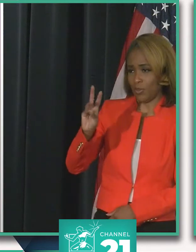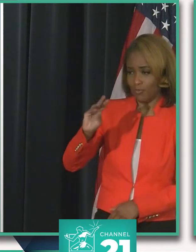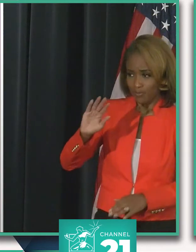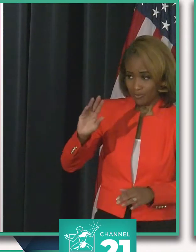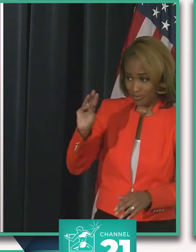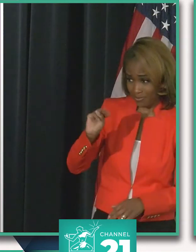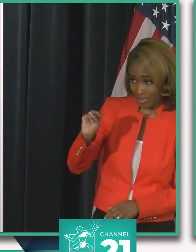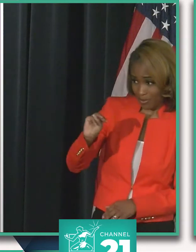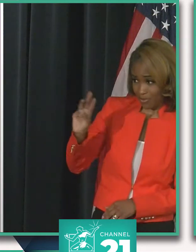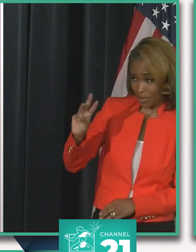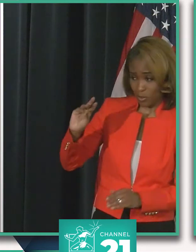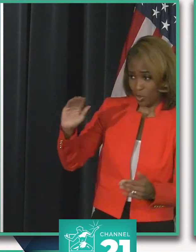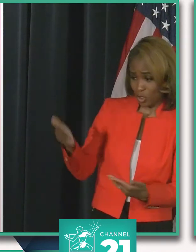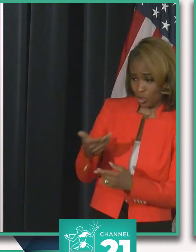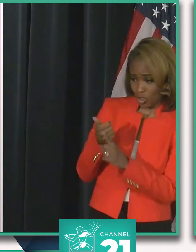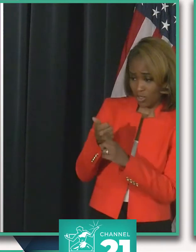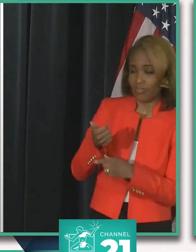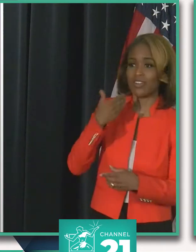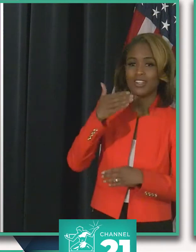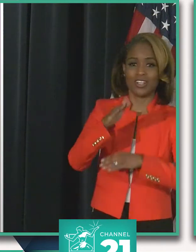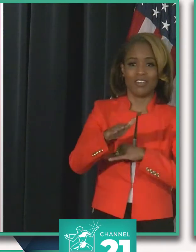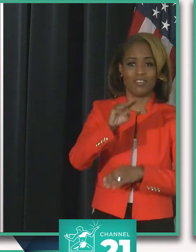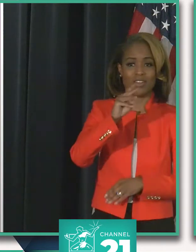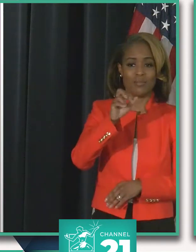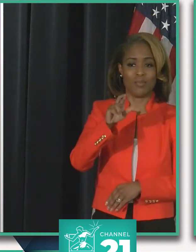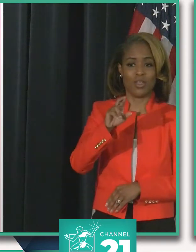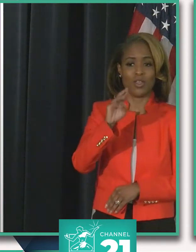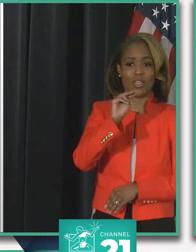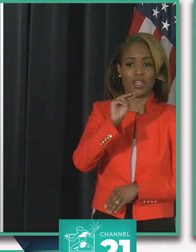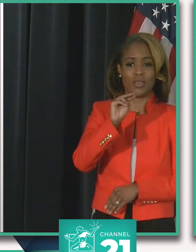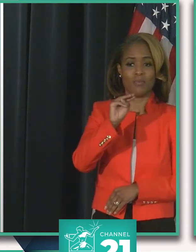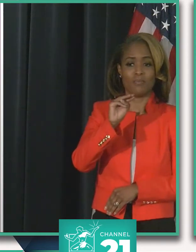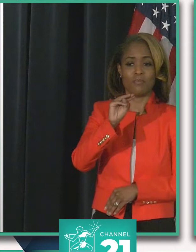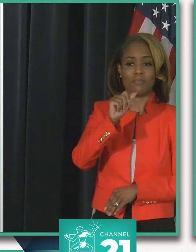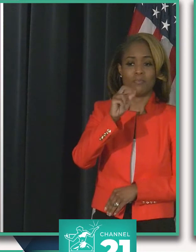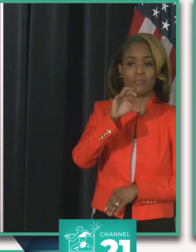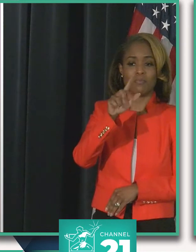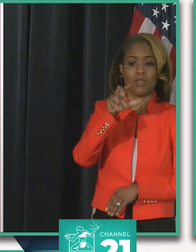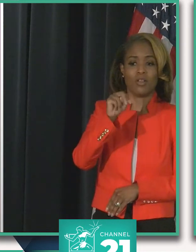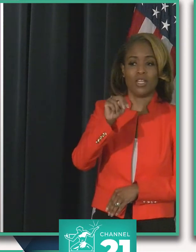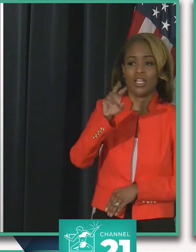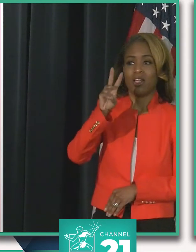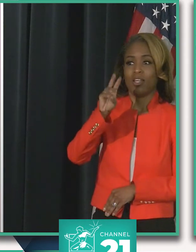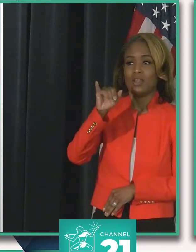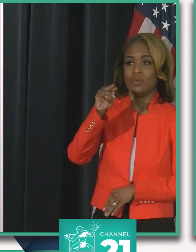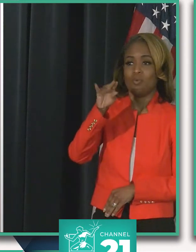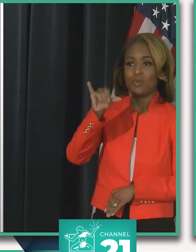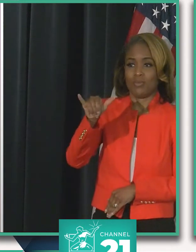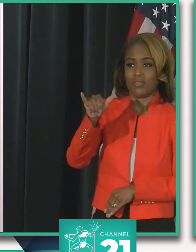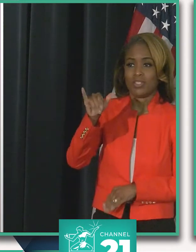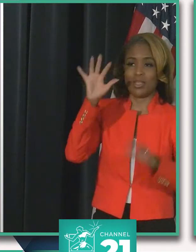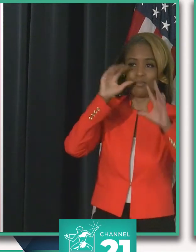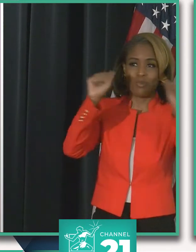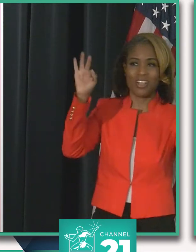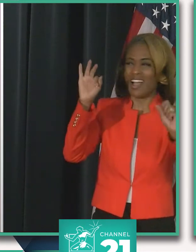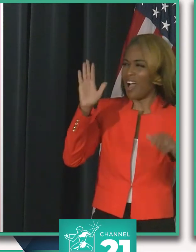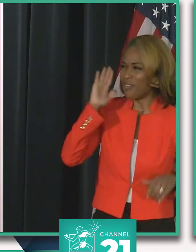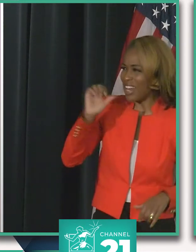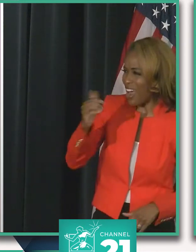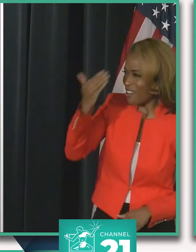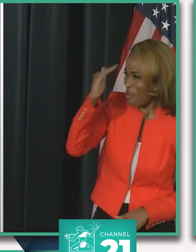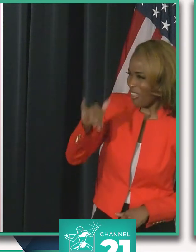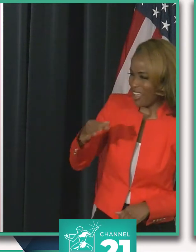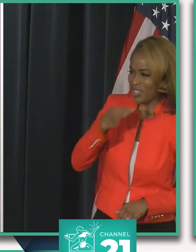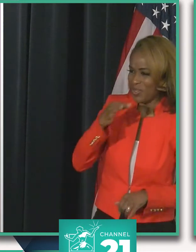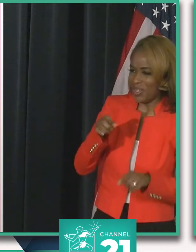live. Good evening, Mayor Duggan. M.W. is Marilyn Winfrey, president of the Northwest. I would have known that as soon as